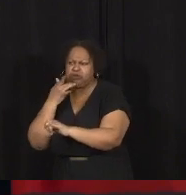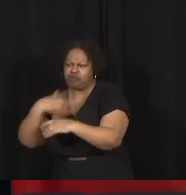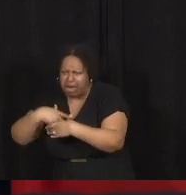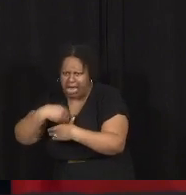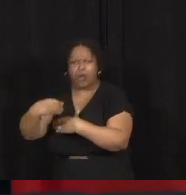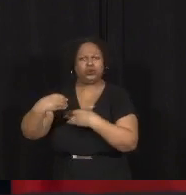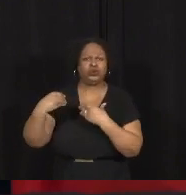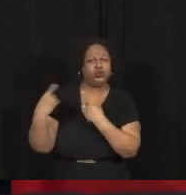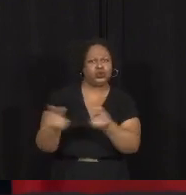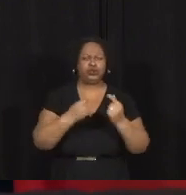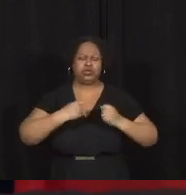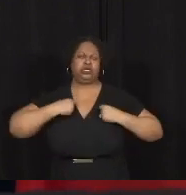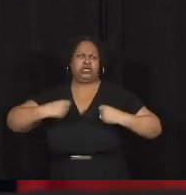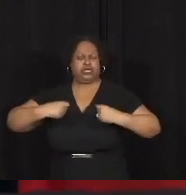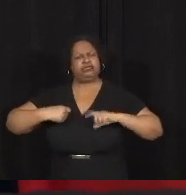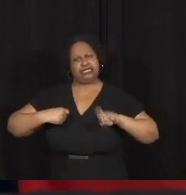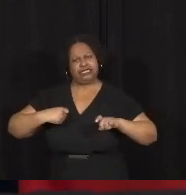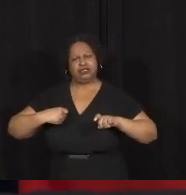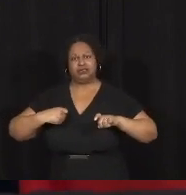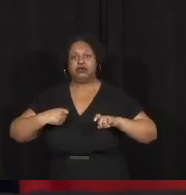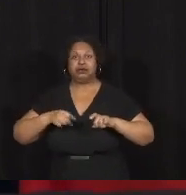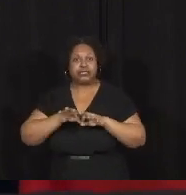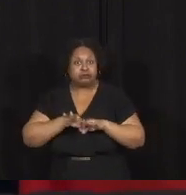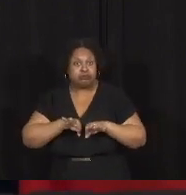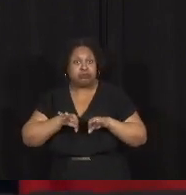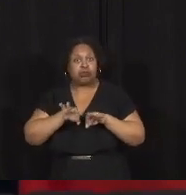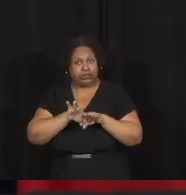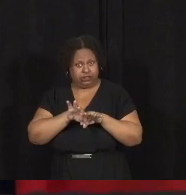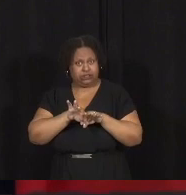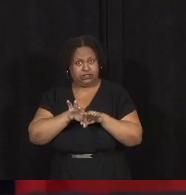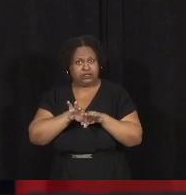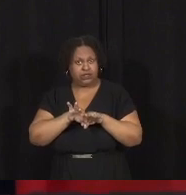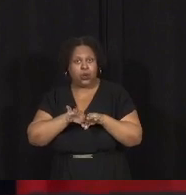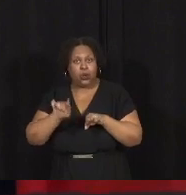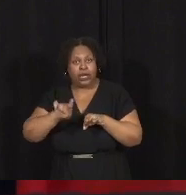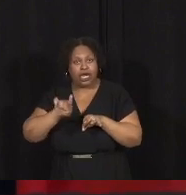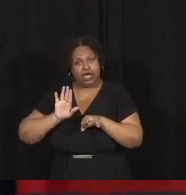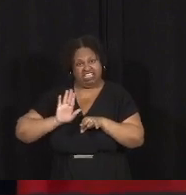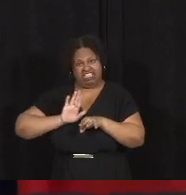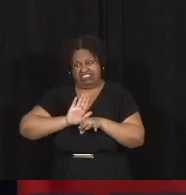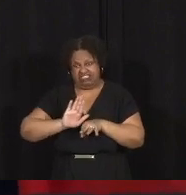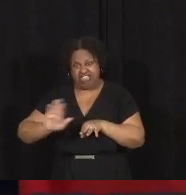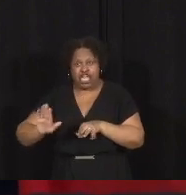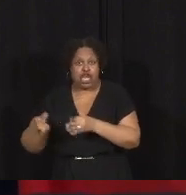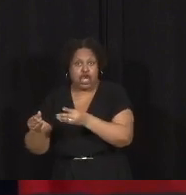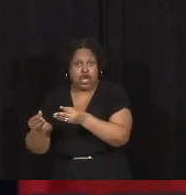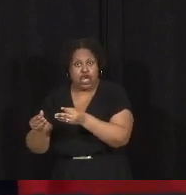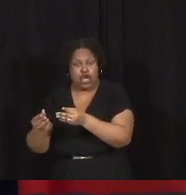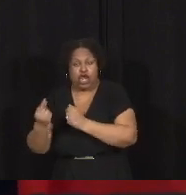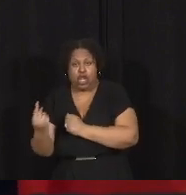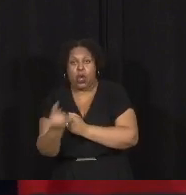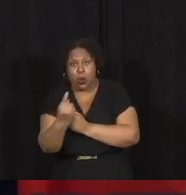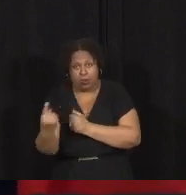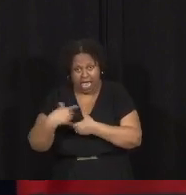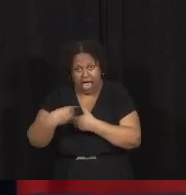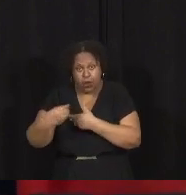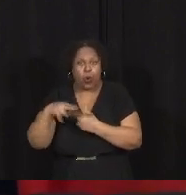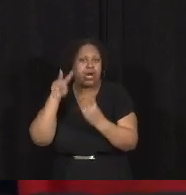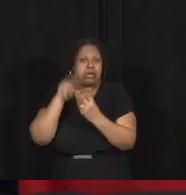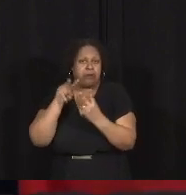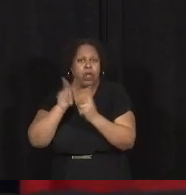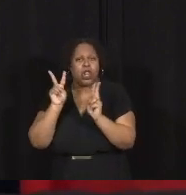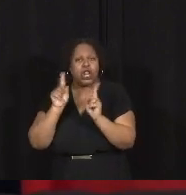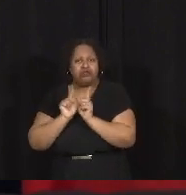imperative that they do that on their own or perhaps as a couple or very small group with whom